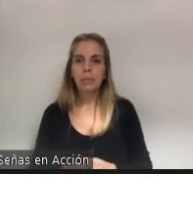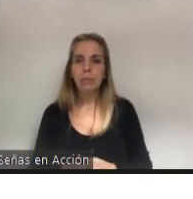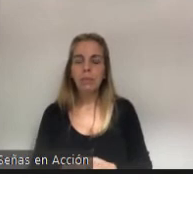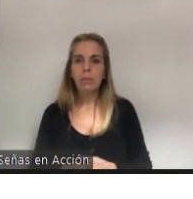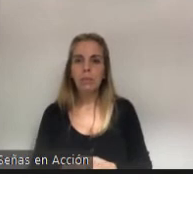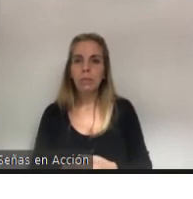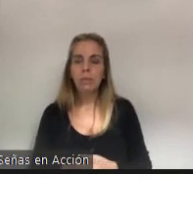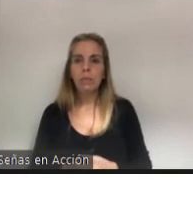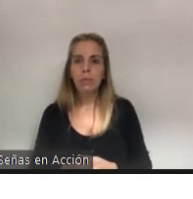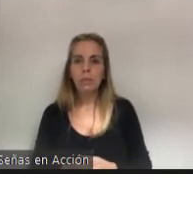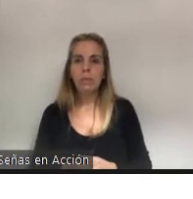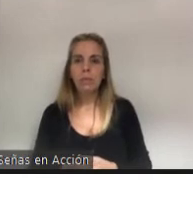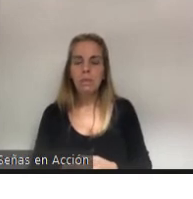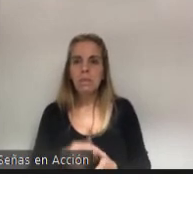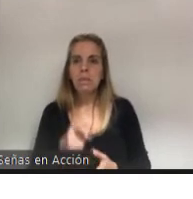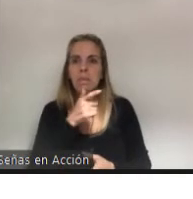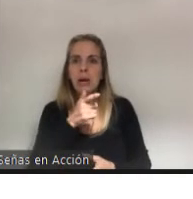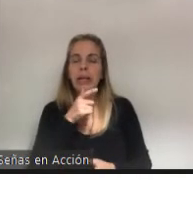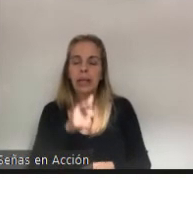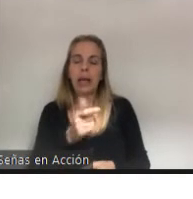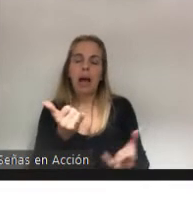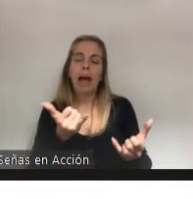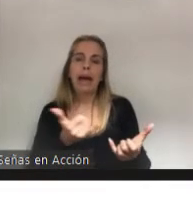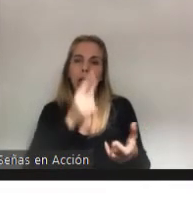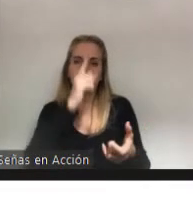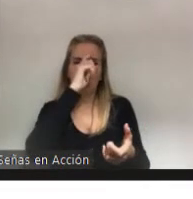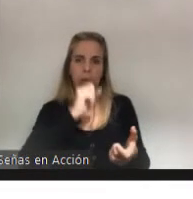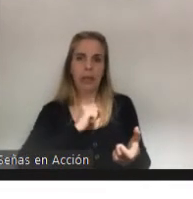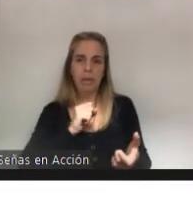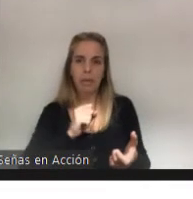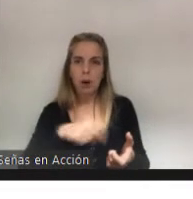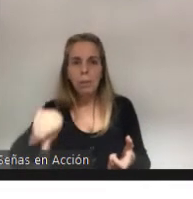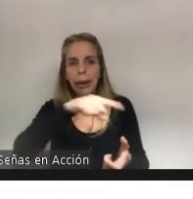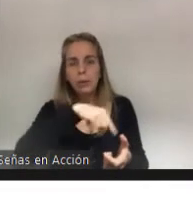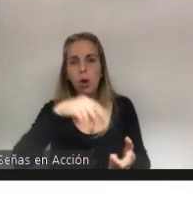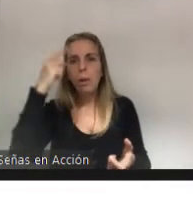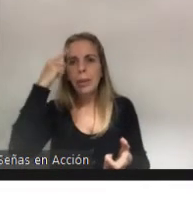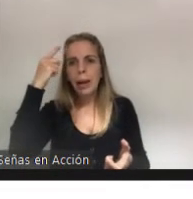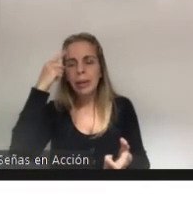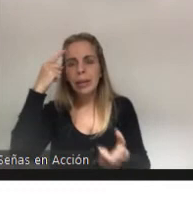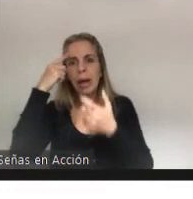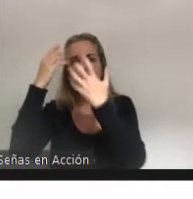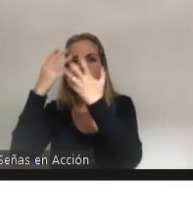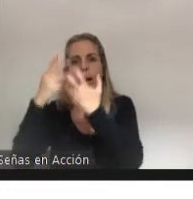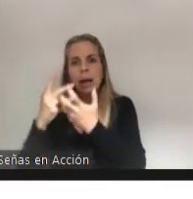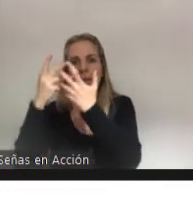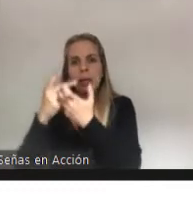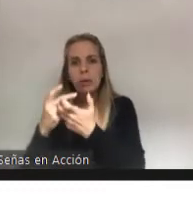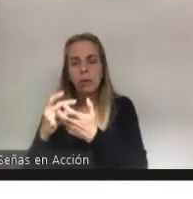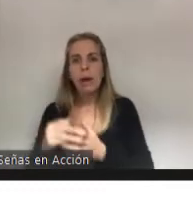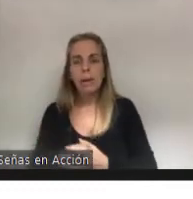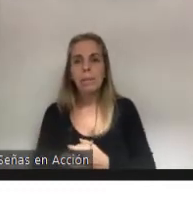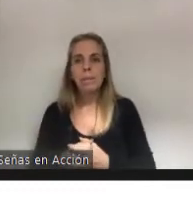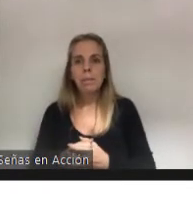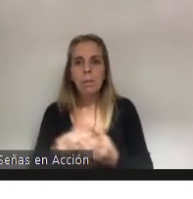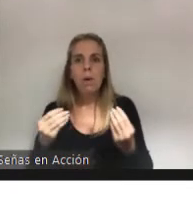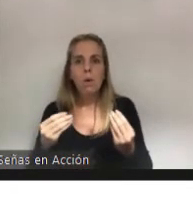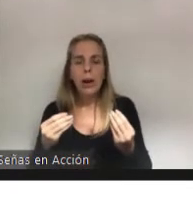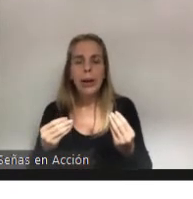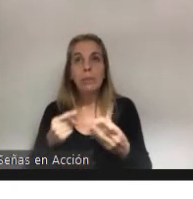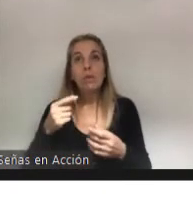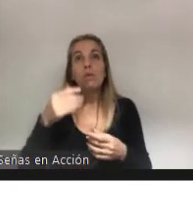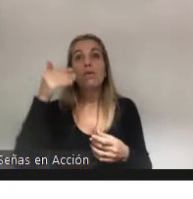I believe that we have paramount challenges to overcome. So we can think about